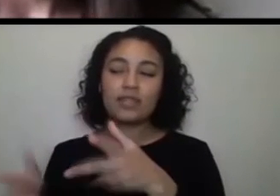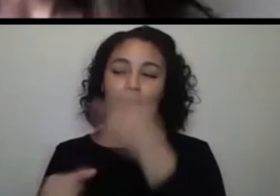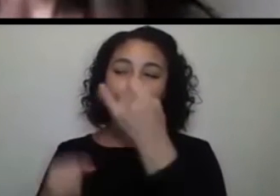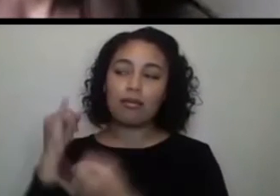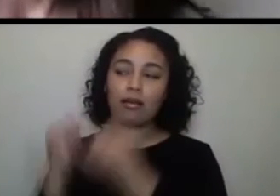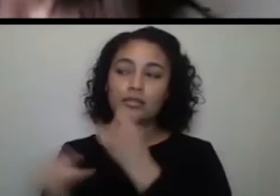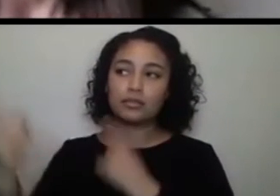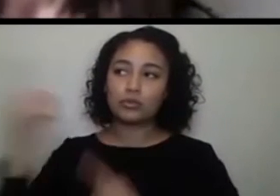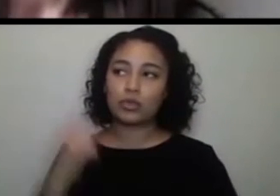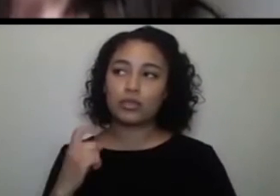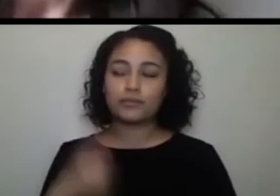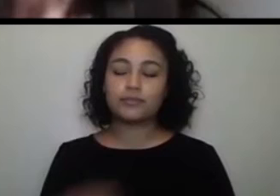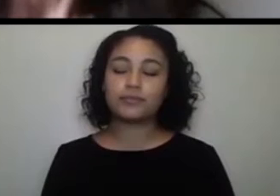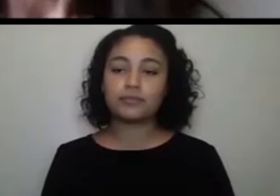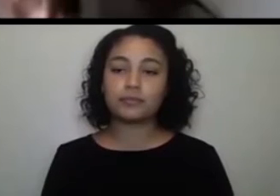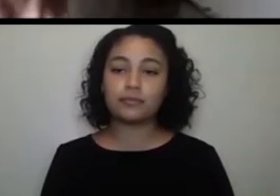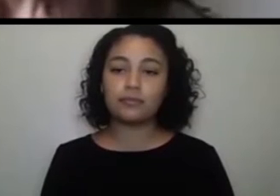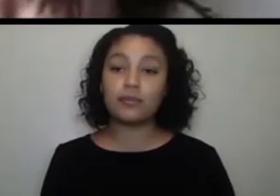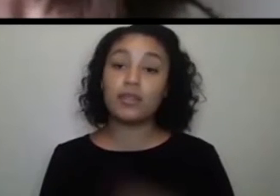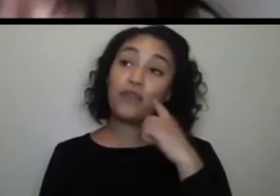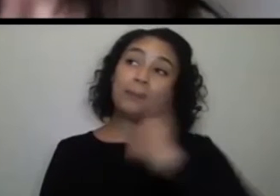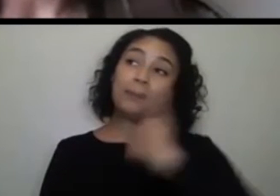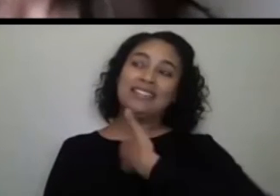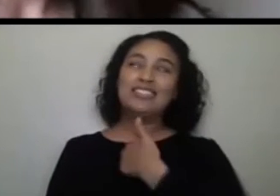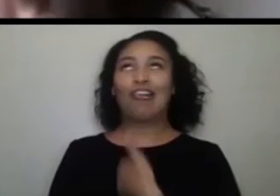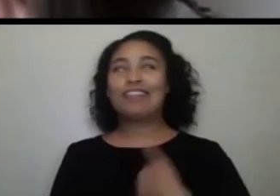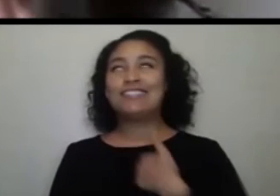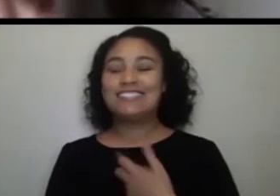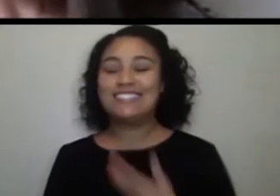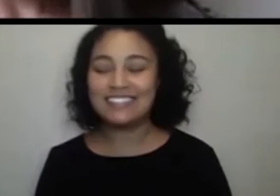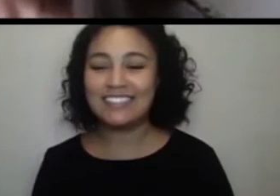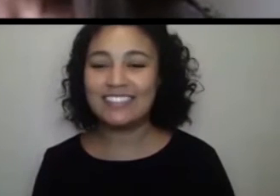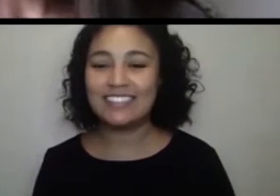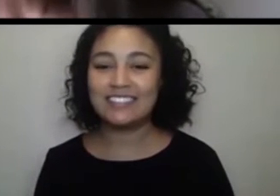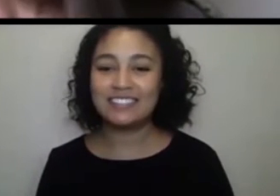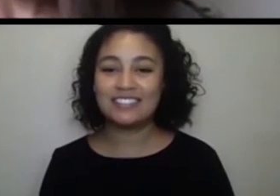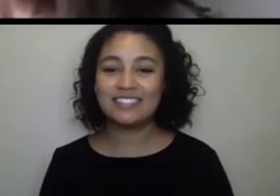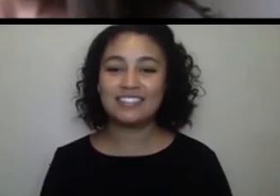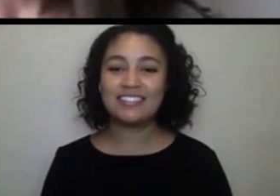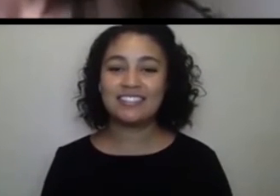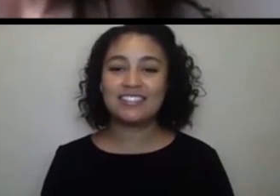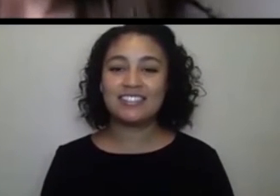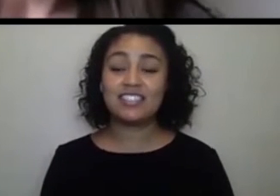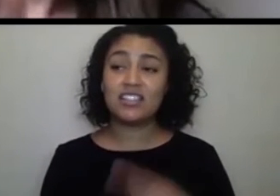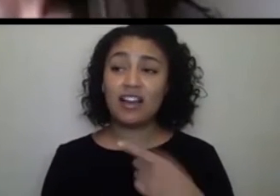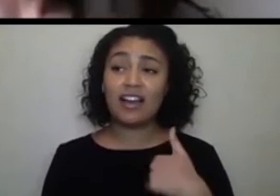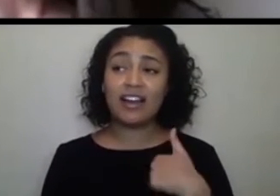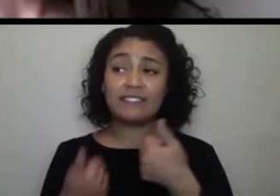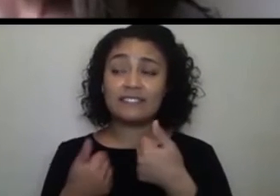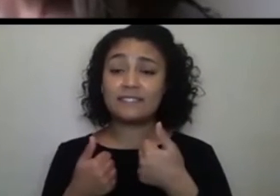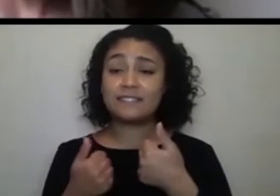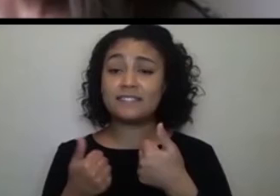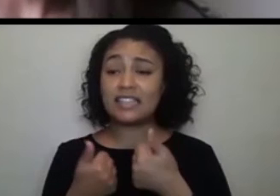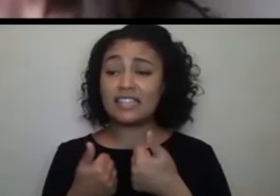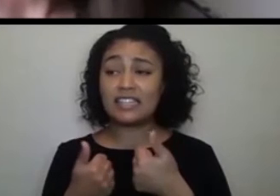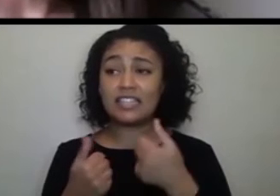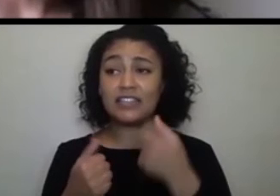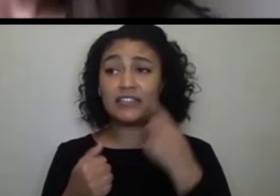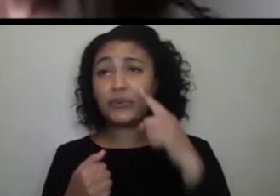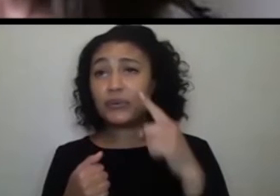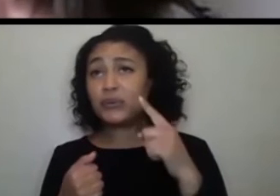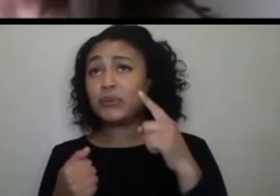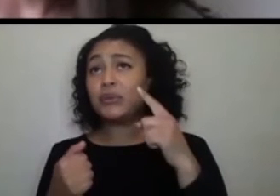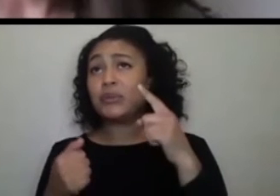is for myself. I wonder, do you have any suggestion to help teachers or family